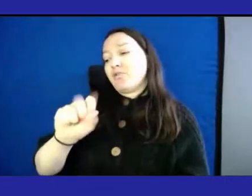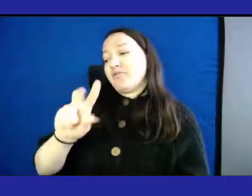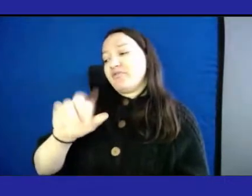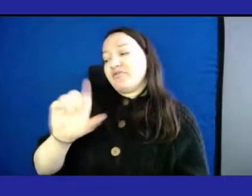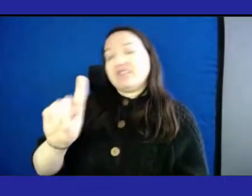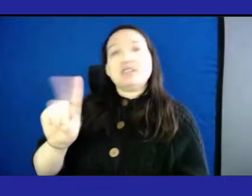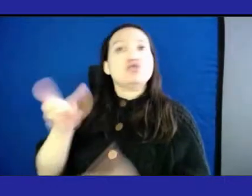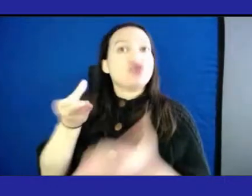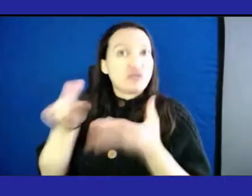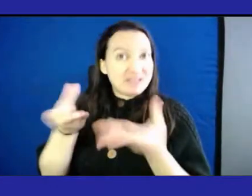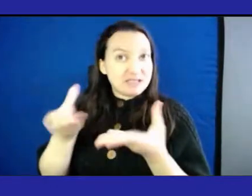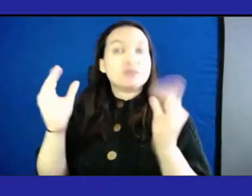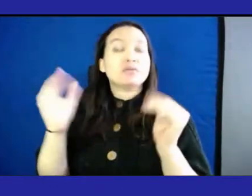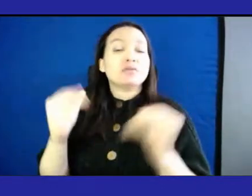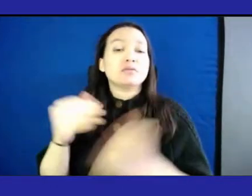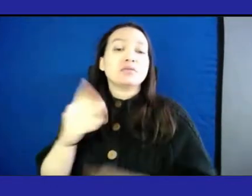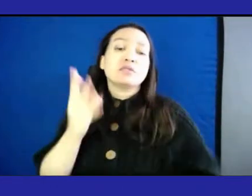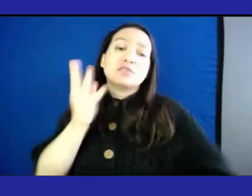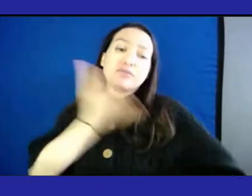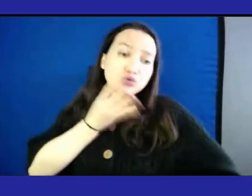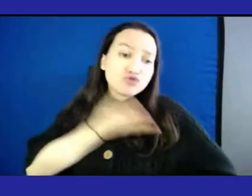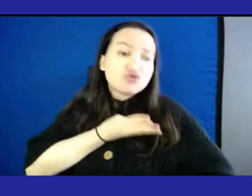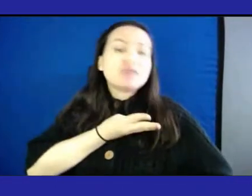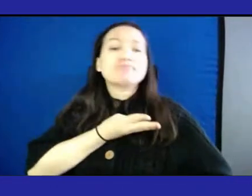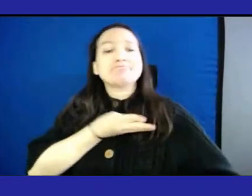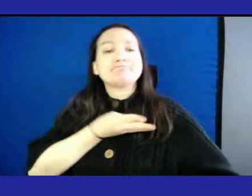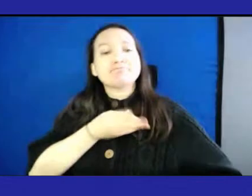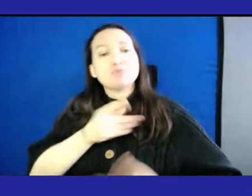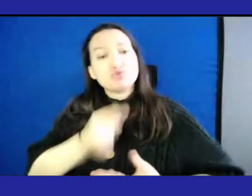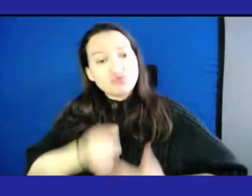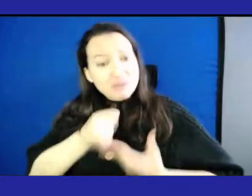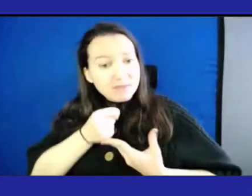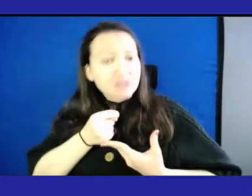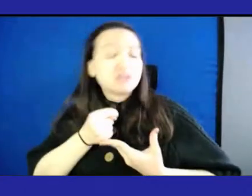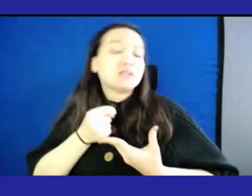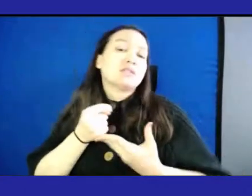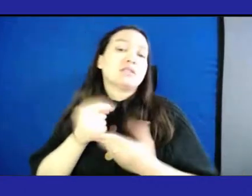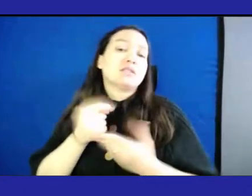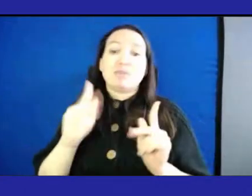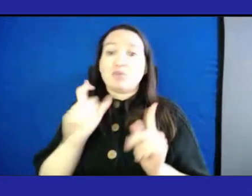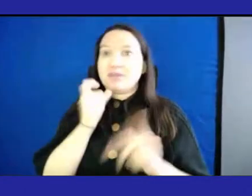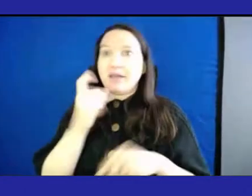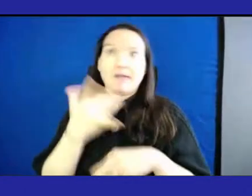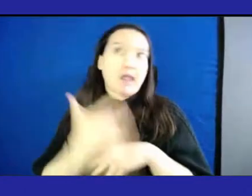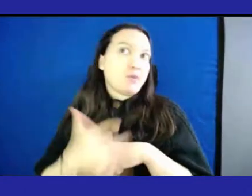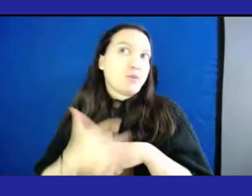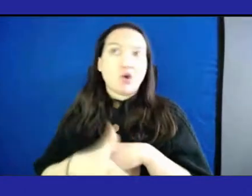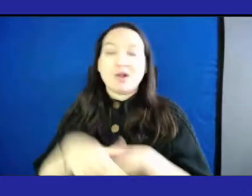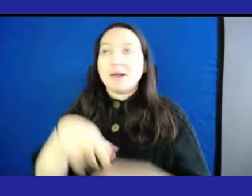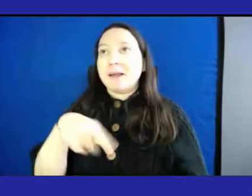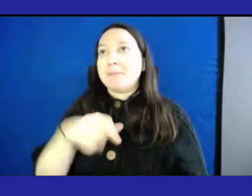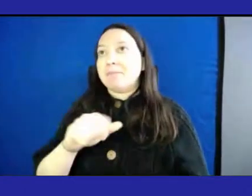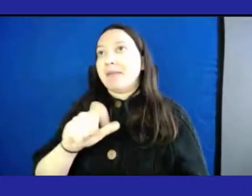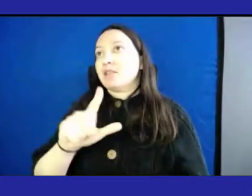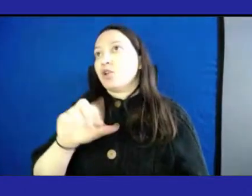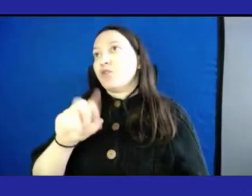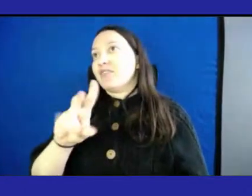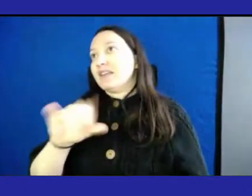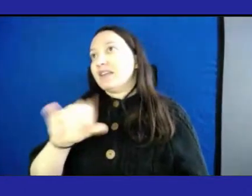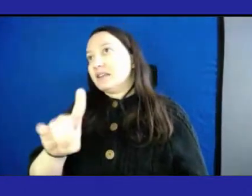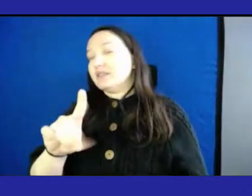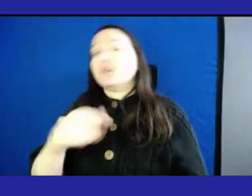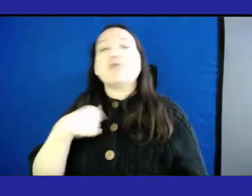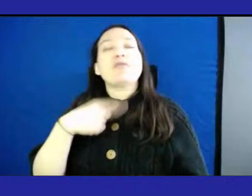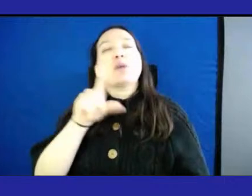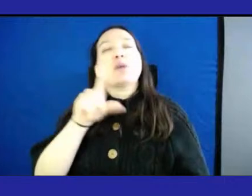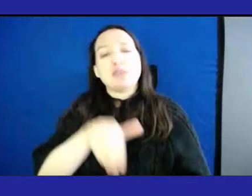And then the infusion treatments for those who are not eligible for Paxlovid, we did